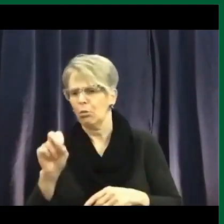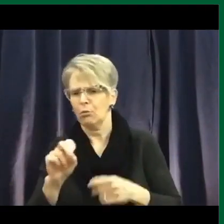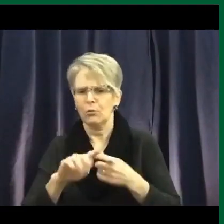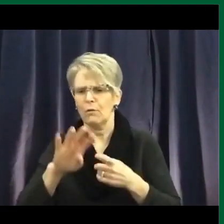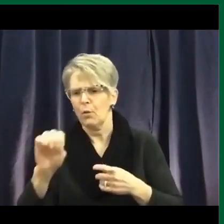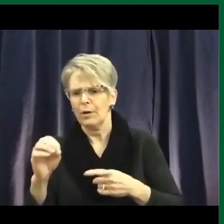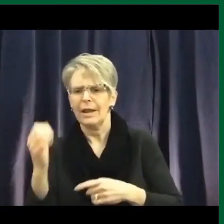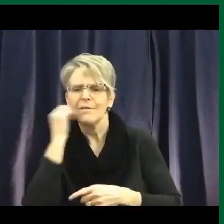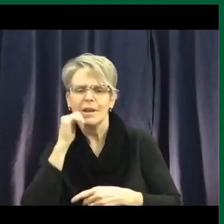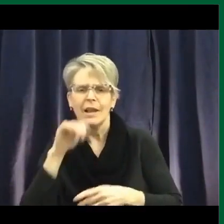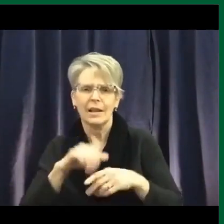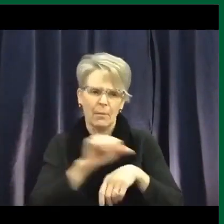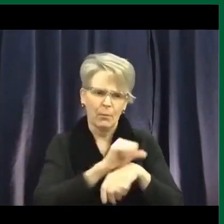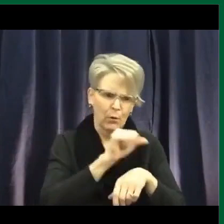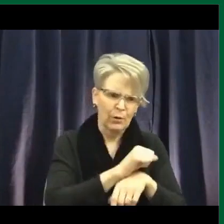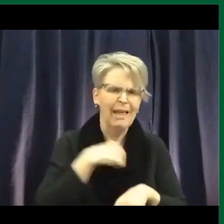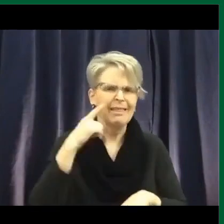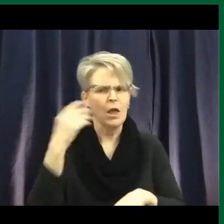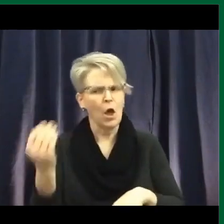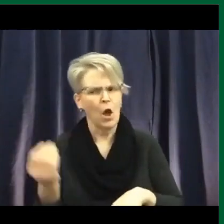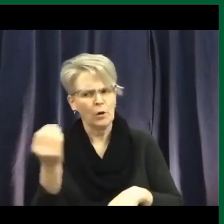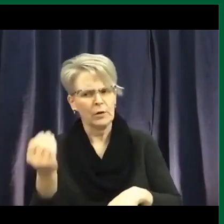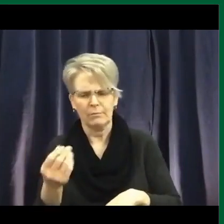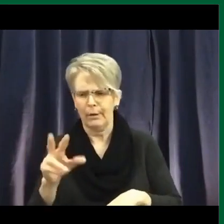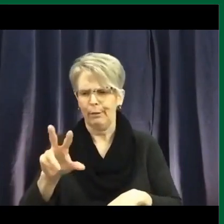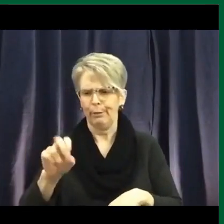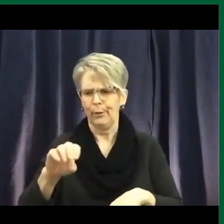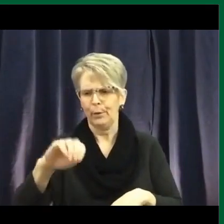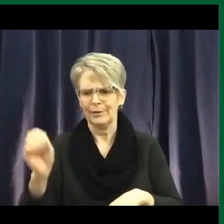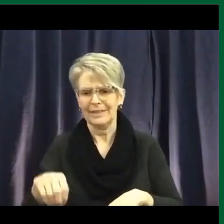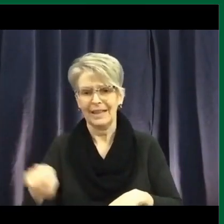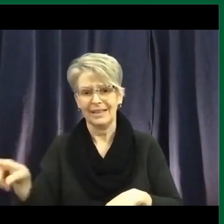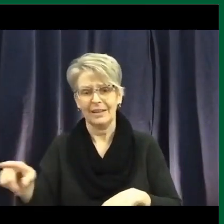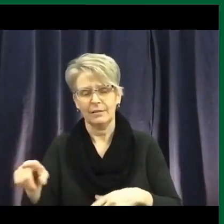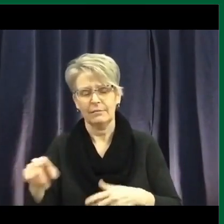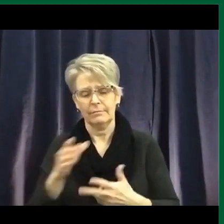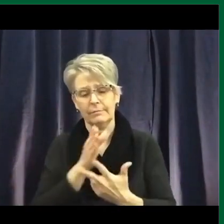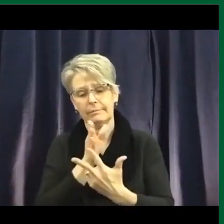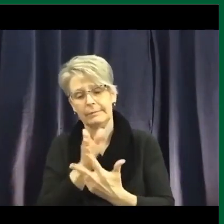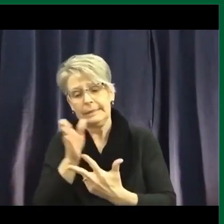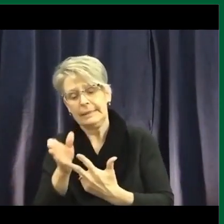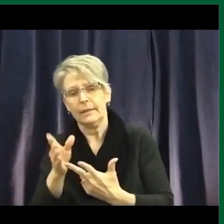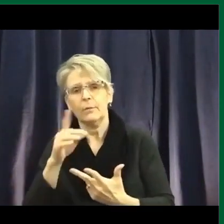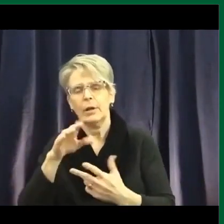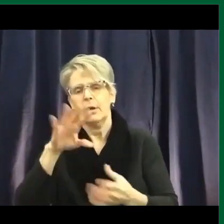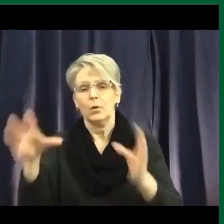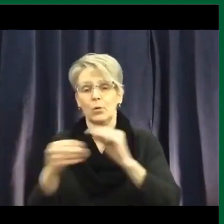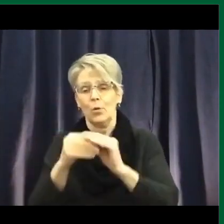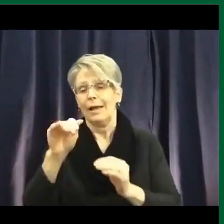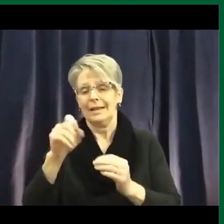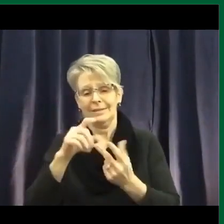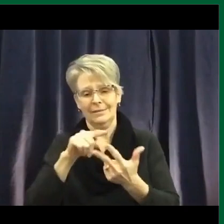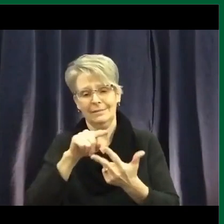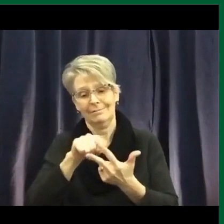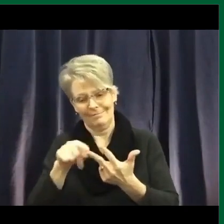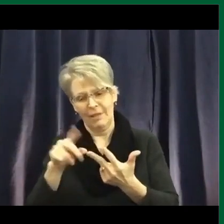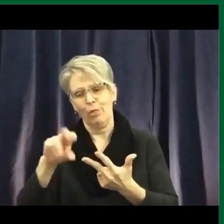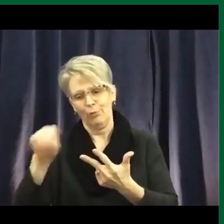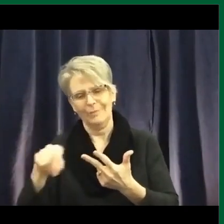I think Ontario is about 30% of their variants of their total cases are variants. So